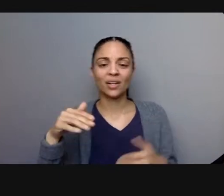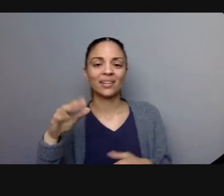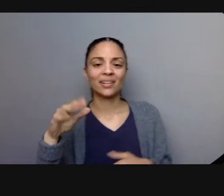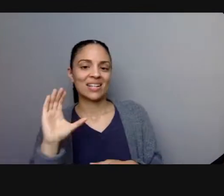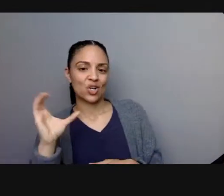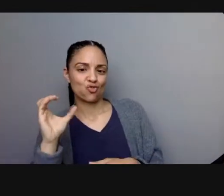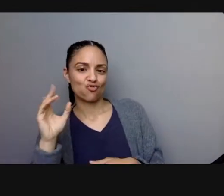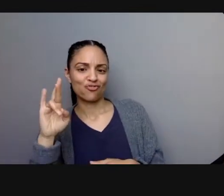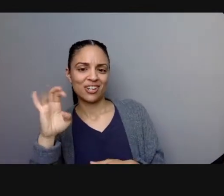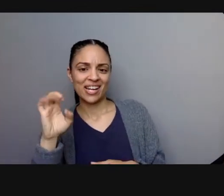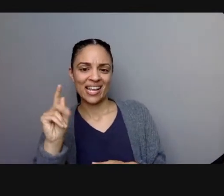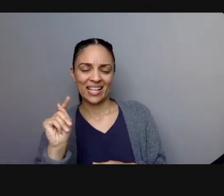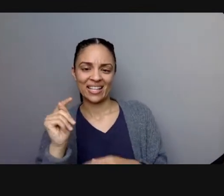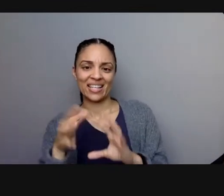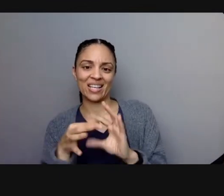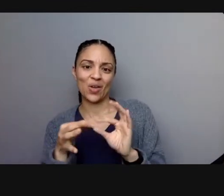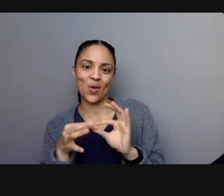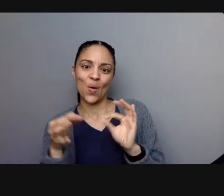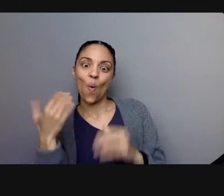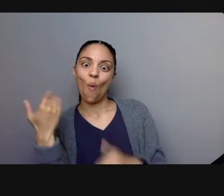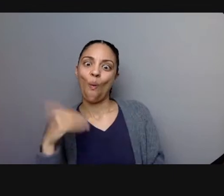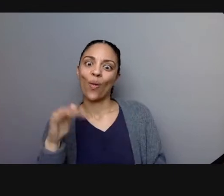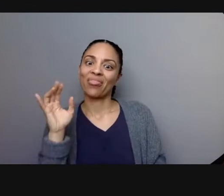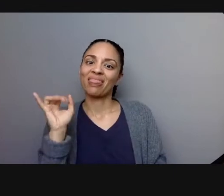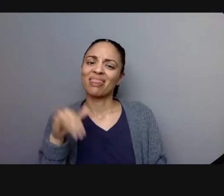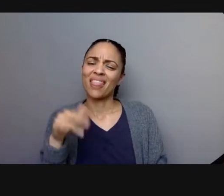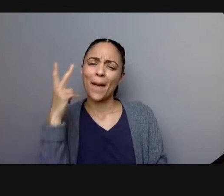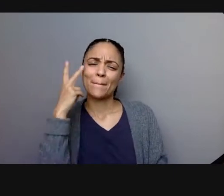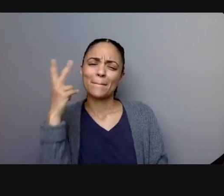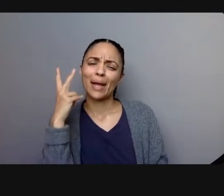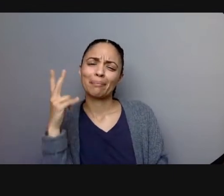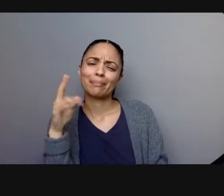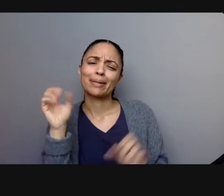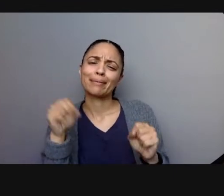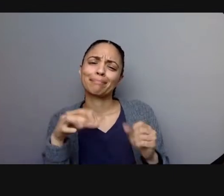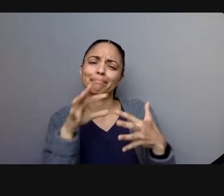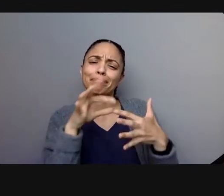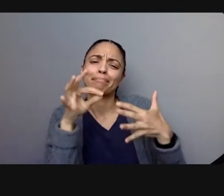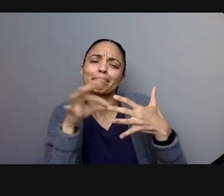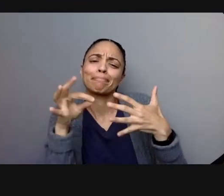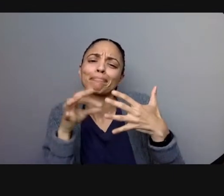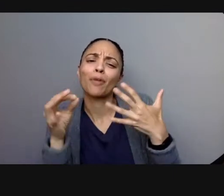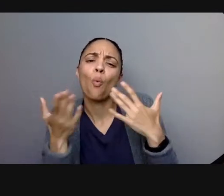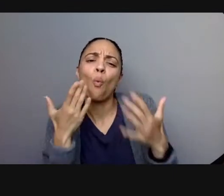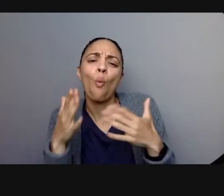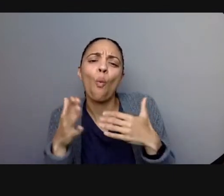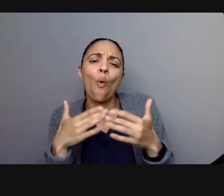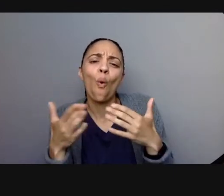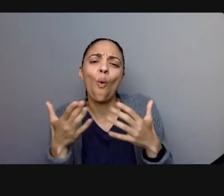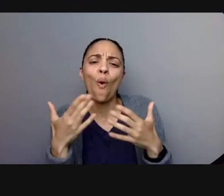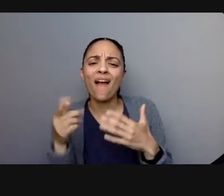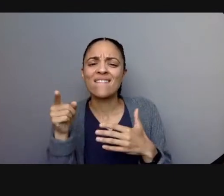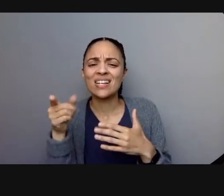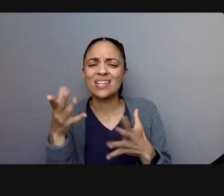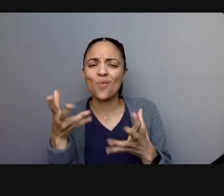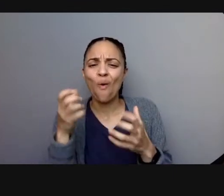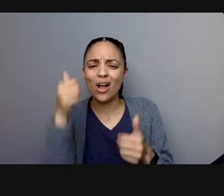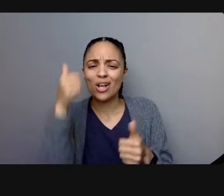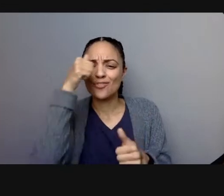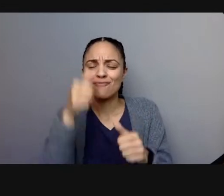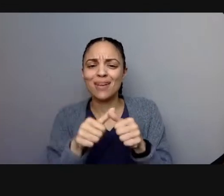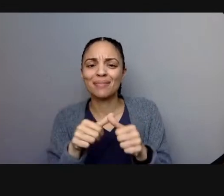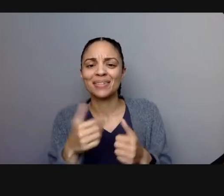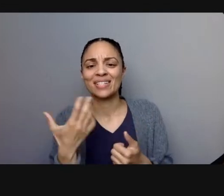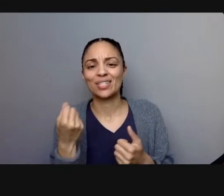memory. But I don't know if he just came or he was there at the beginning. So tell him that y'all were just rehearsing